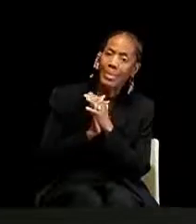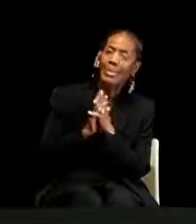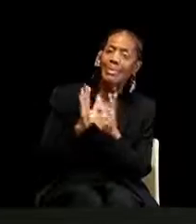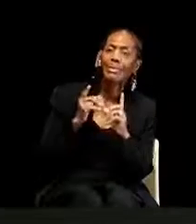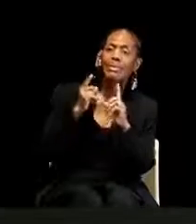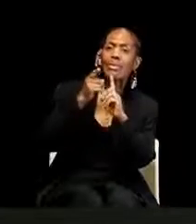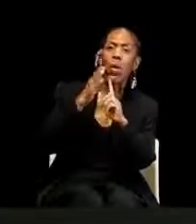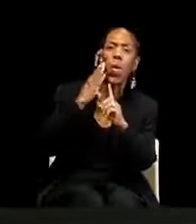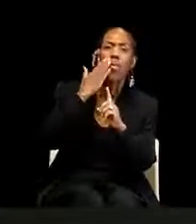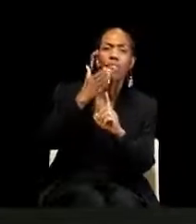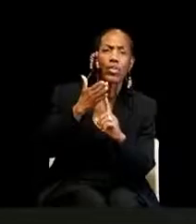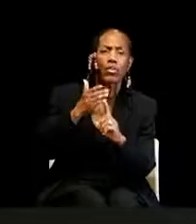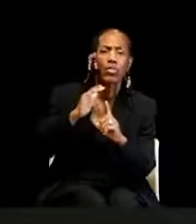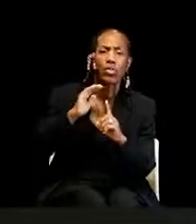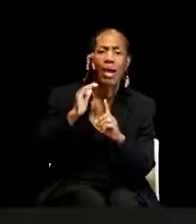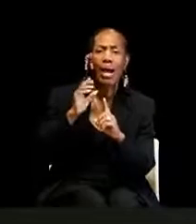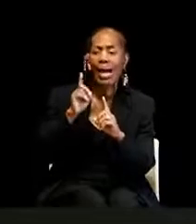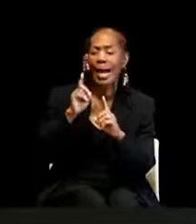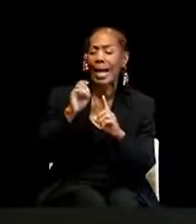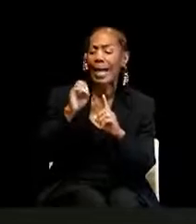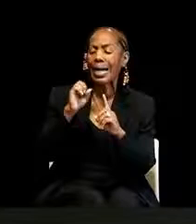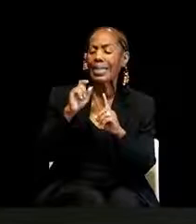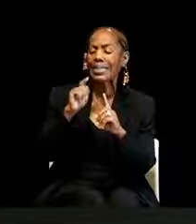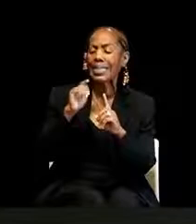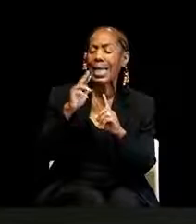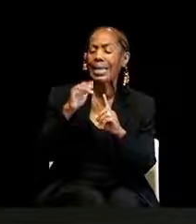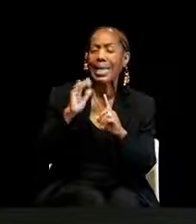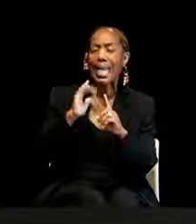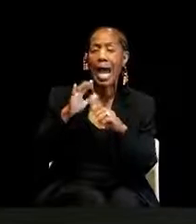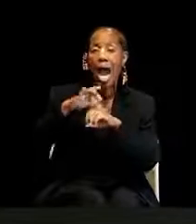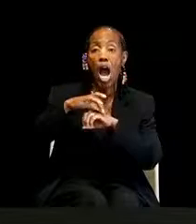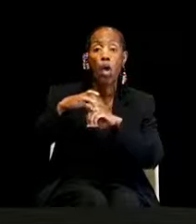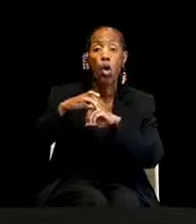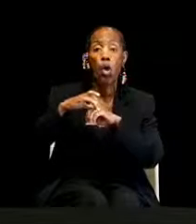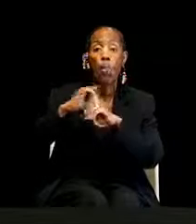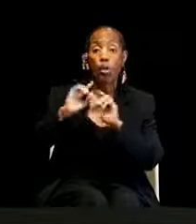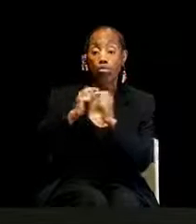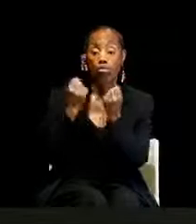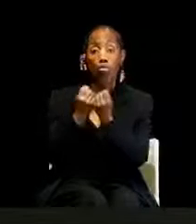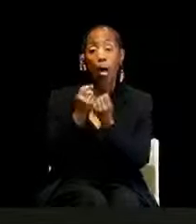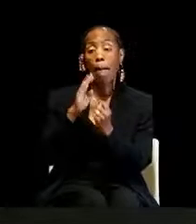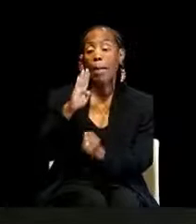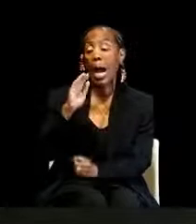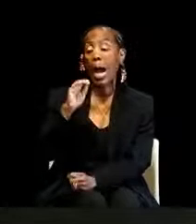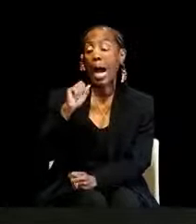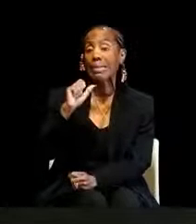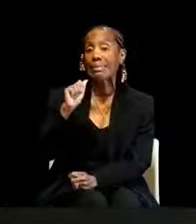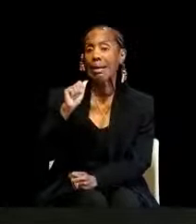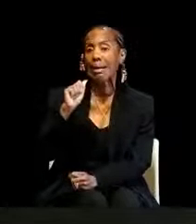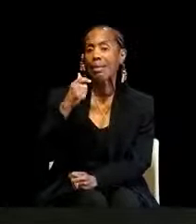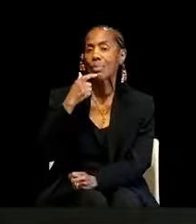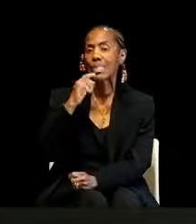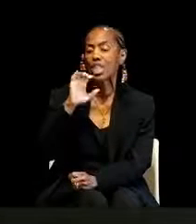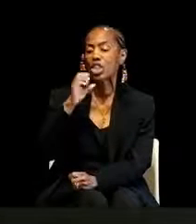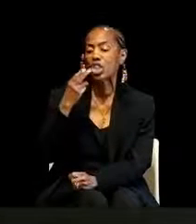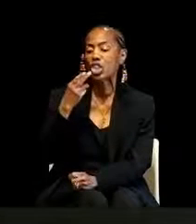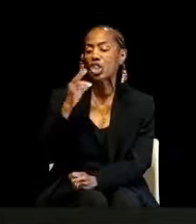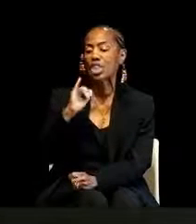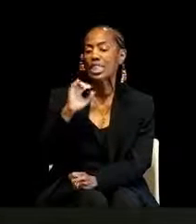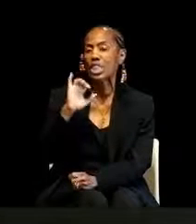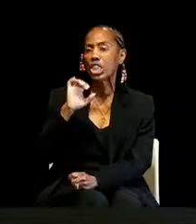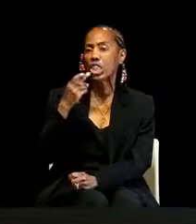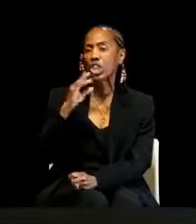destiny in our local tribe, which is Bassa, we say chinchin. Your